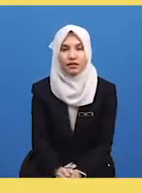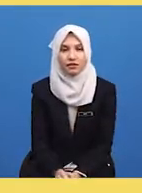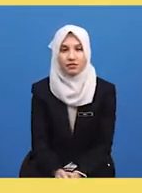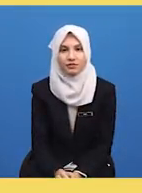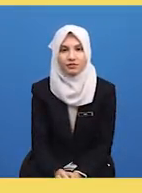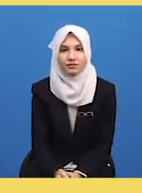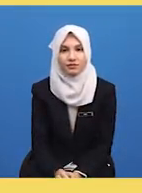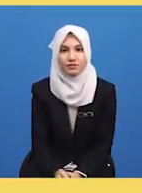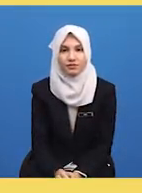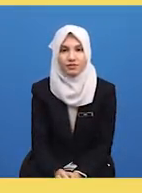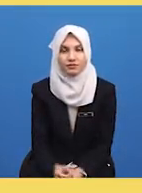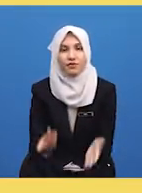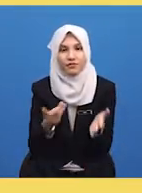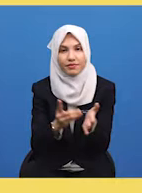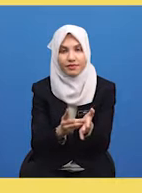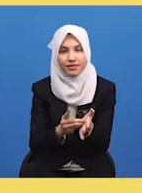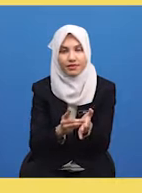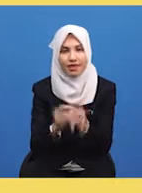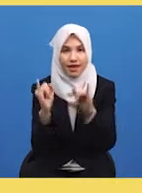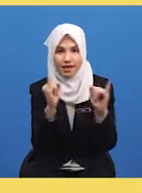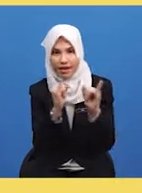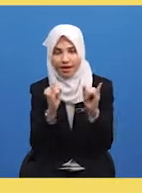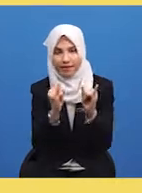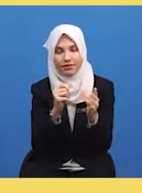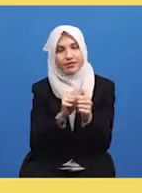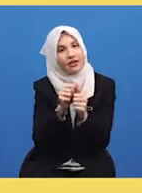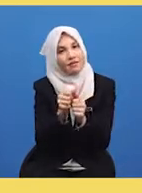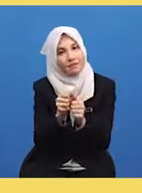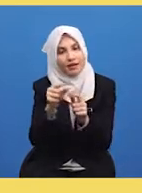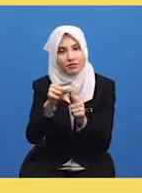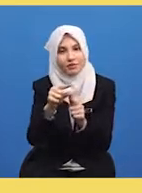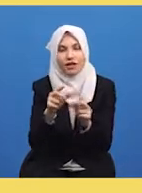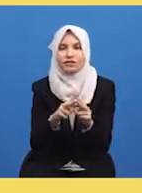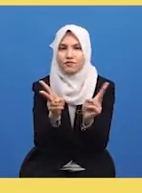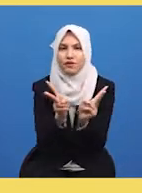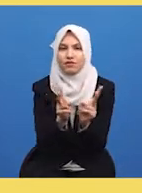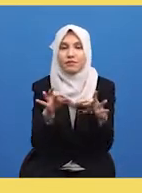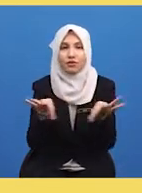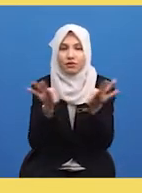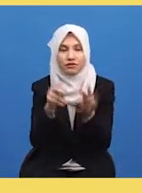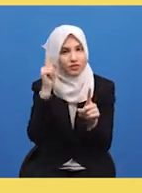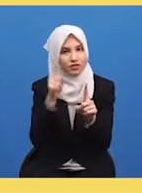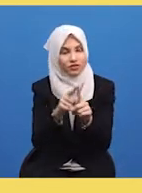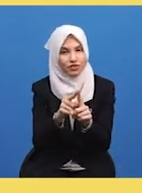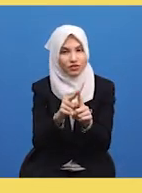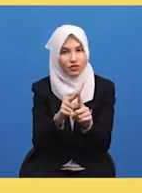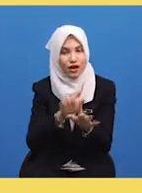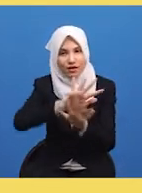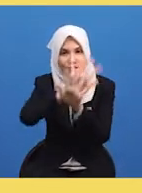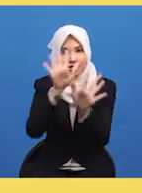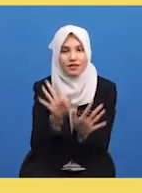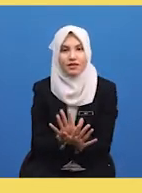password. And it's very important to clear your browser